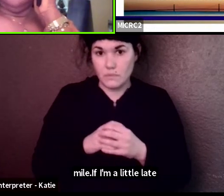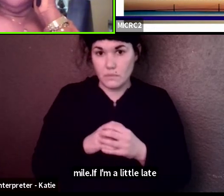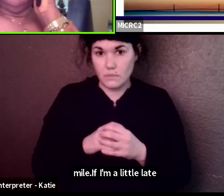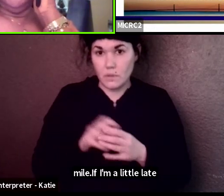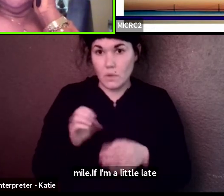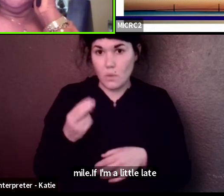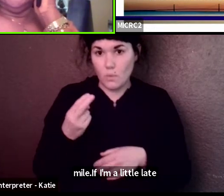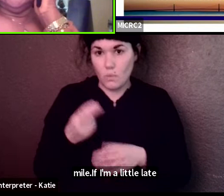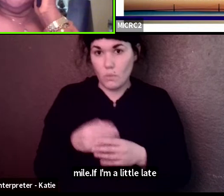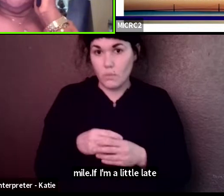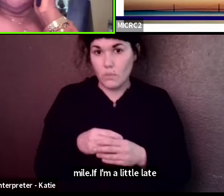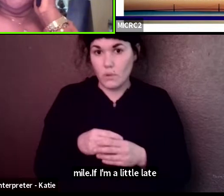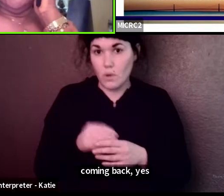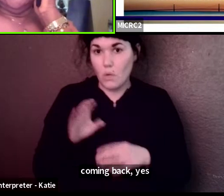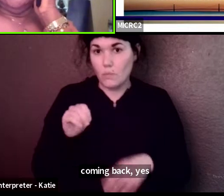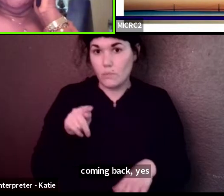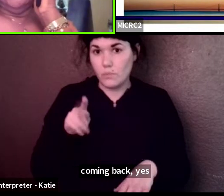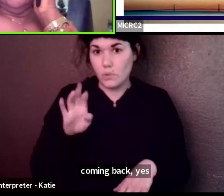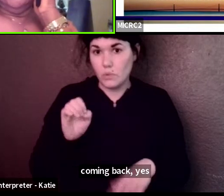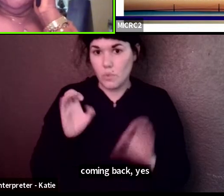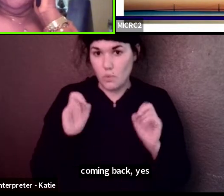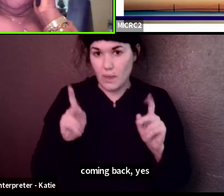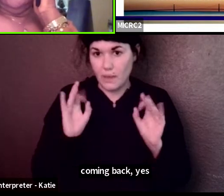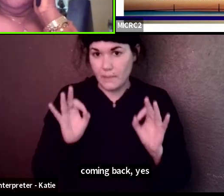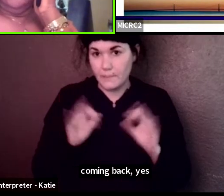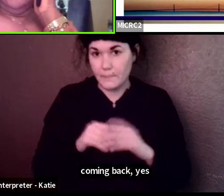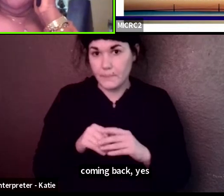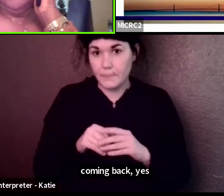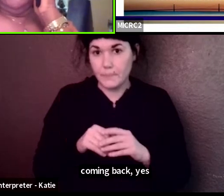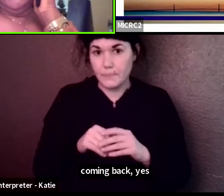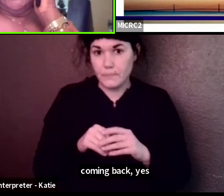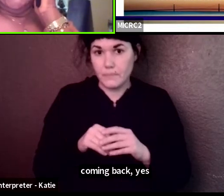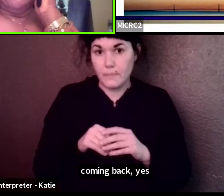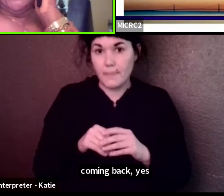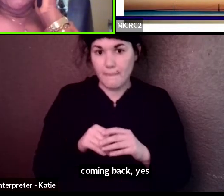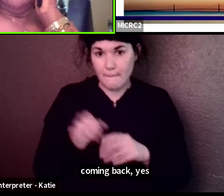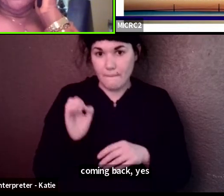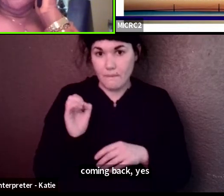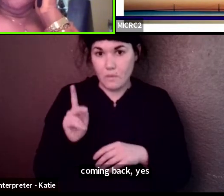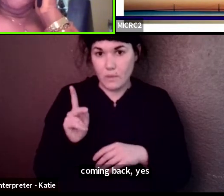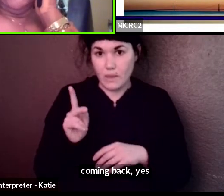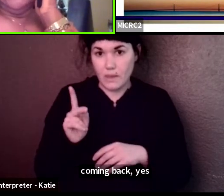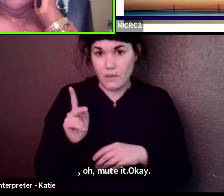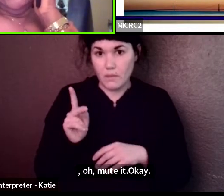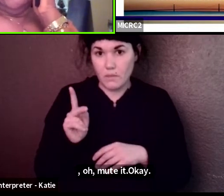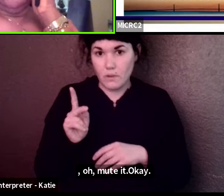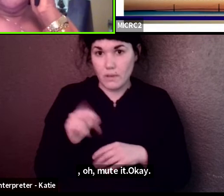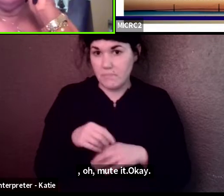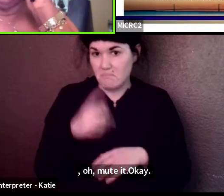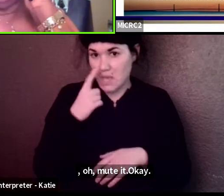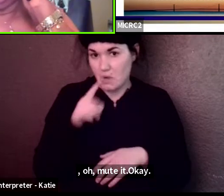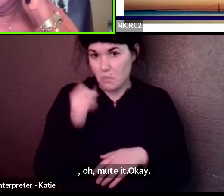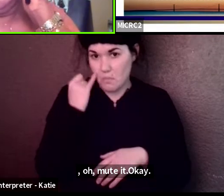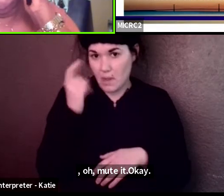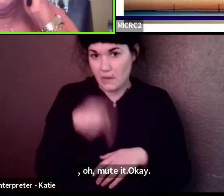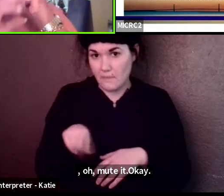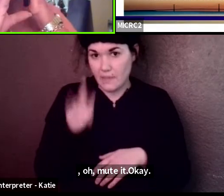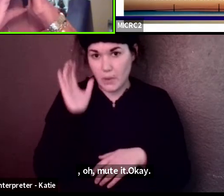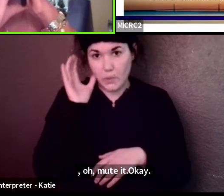oh muted okay okay well i didn't mind if they heard me